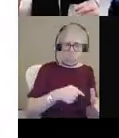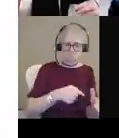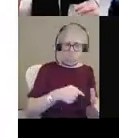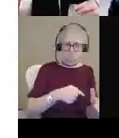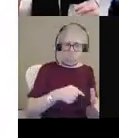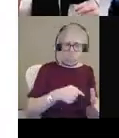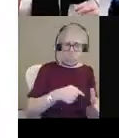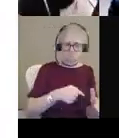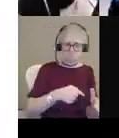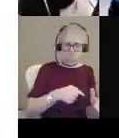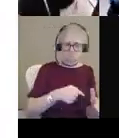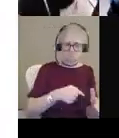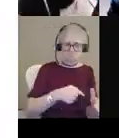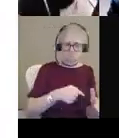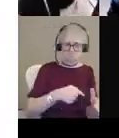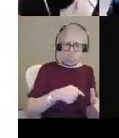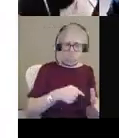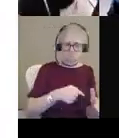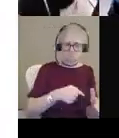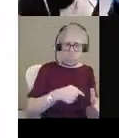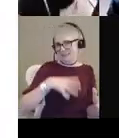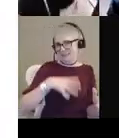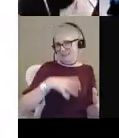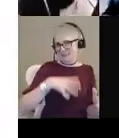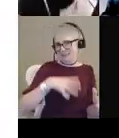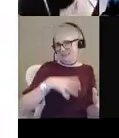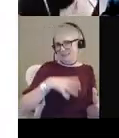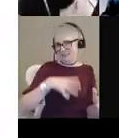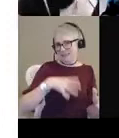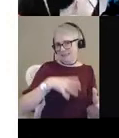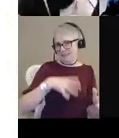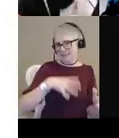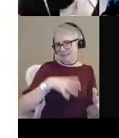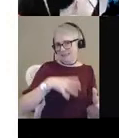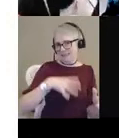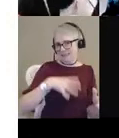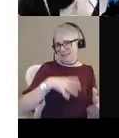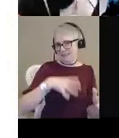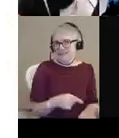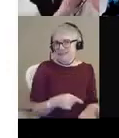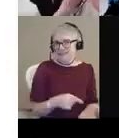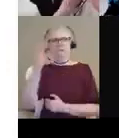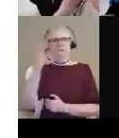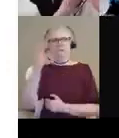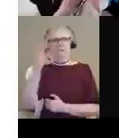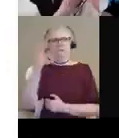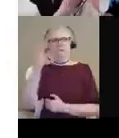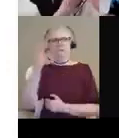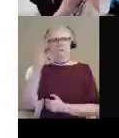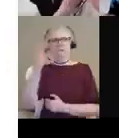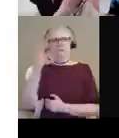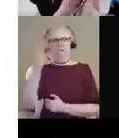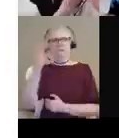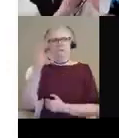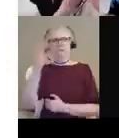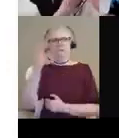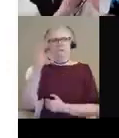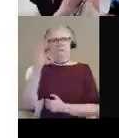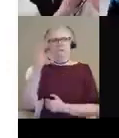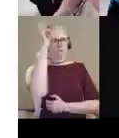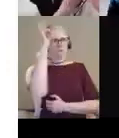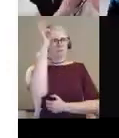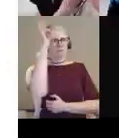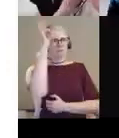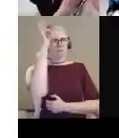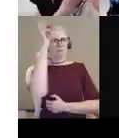that content accessible. So how to use the tool. So in the content that you were referencing, for example, Sam's